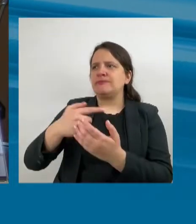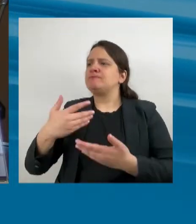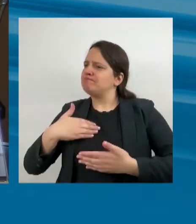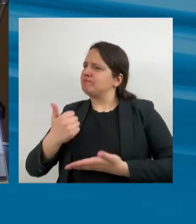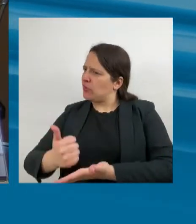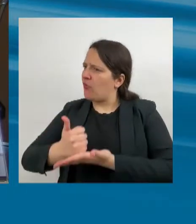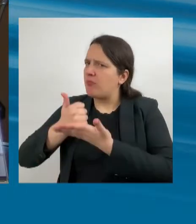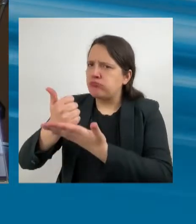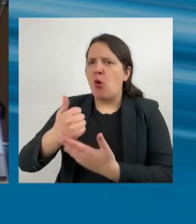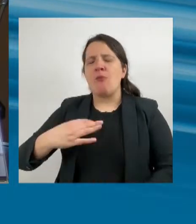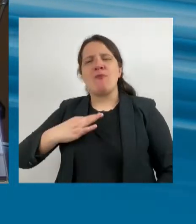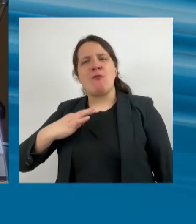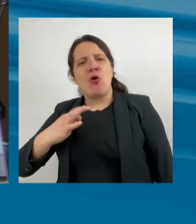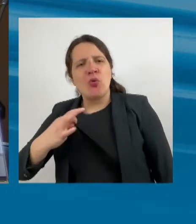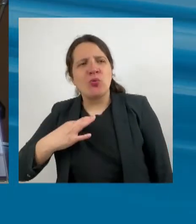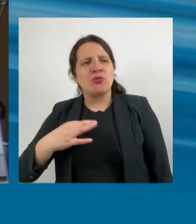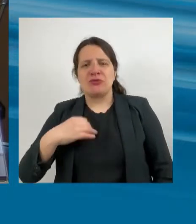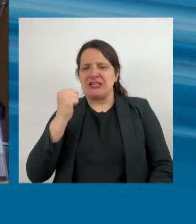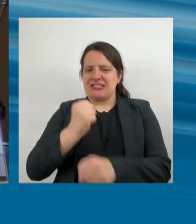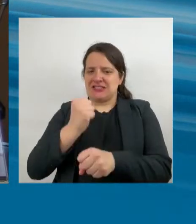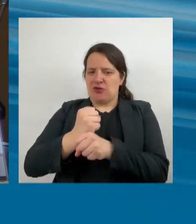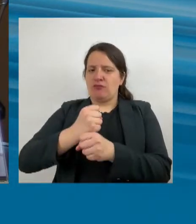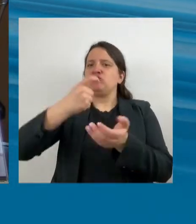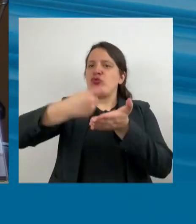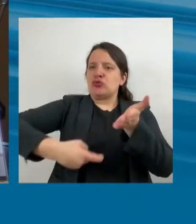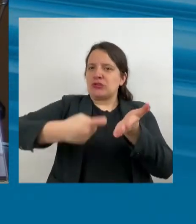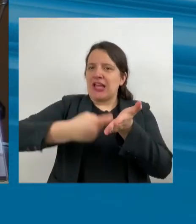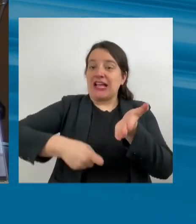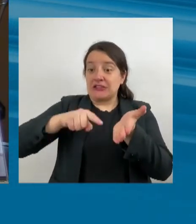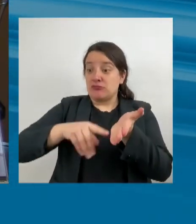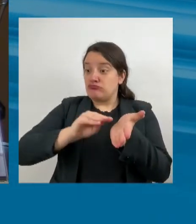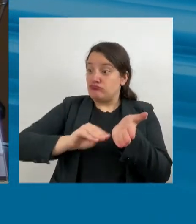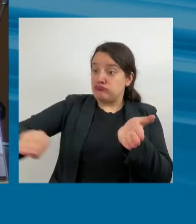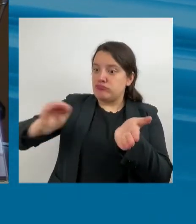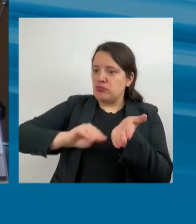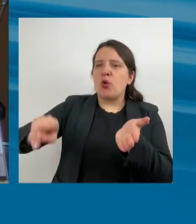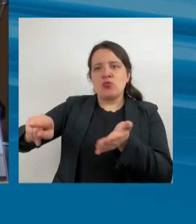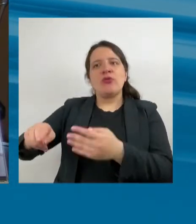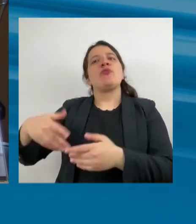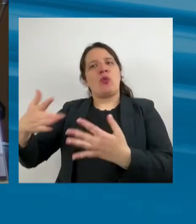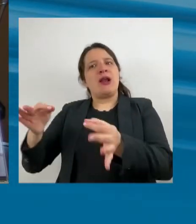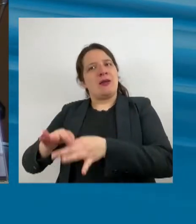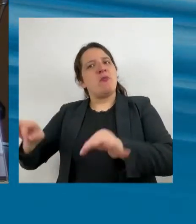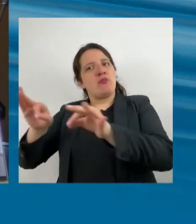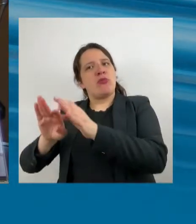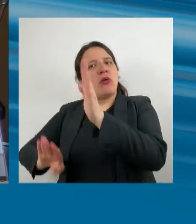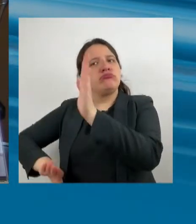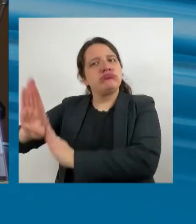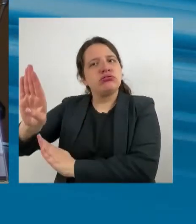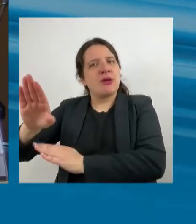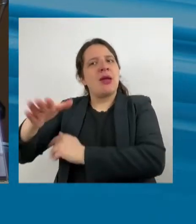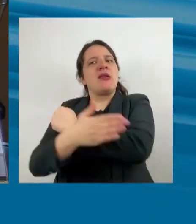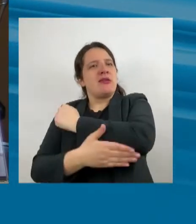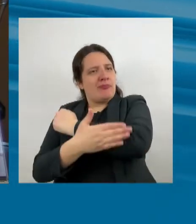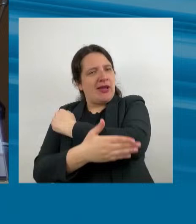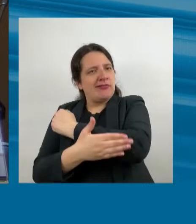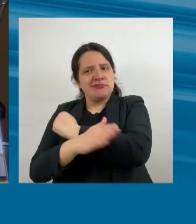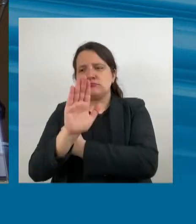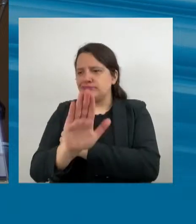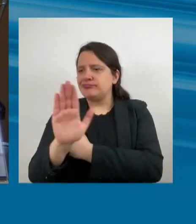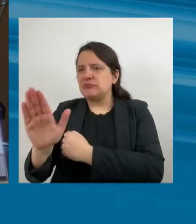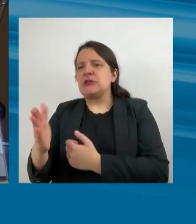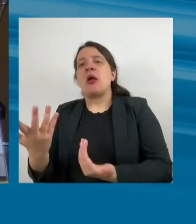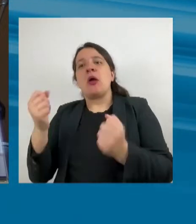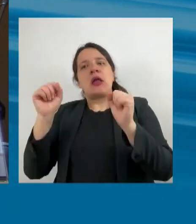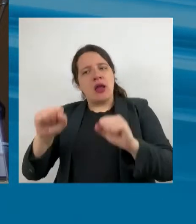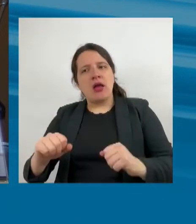long-term social progress and one of our most important tools for reducing inequality. Norway continues to invest